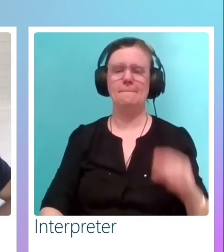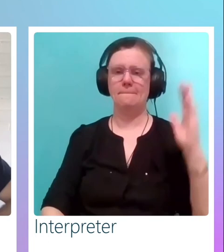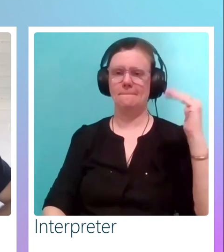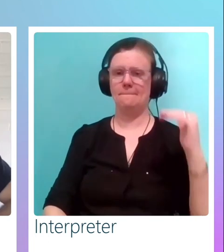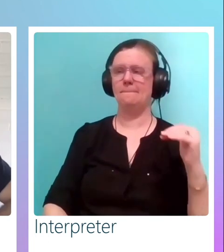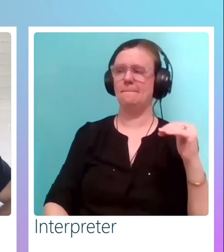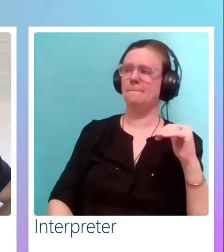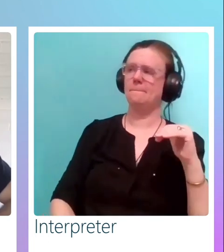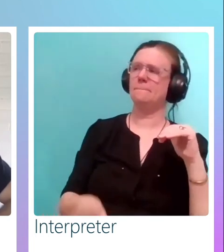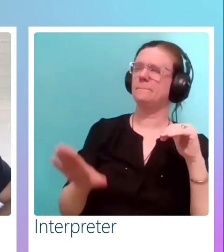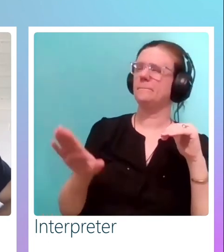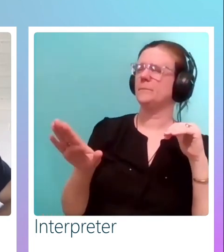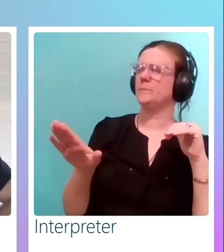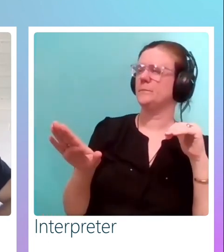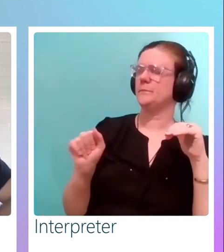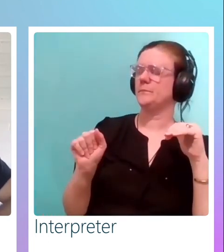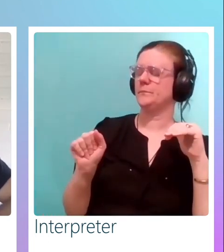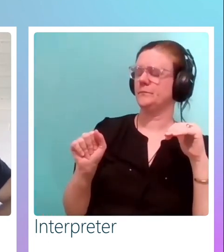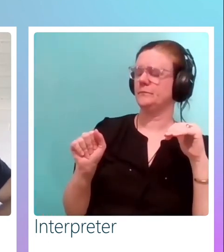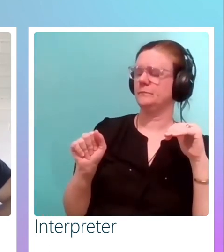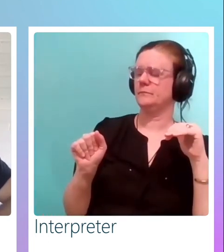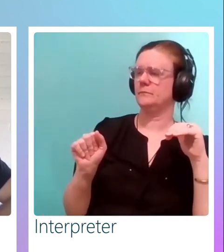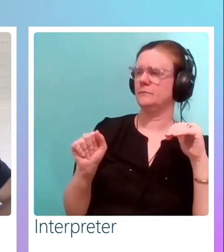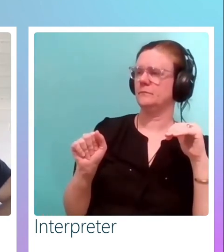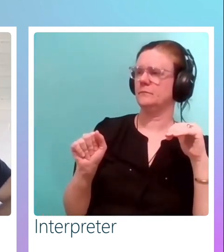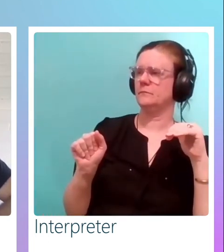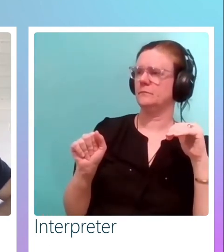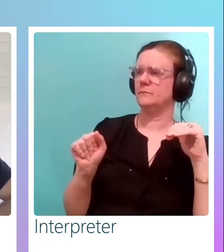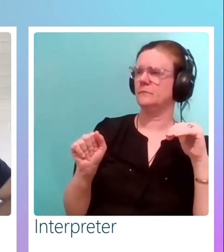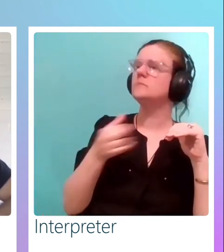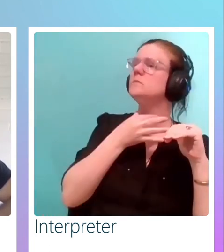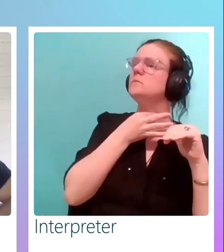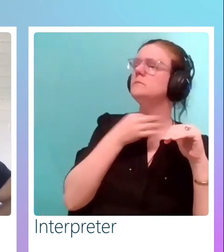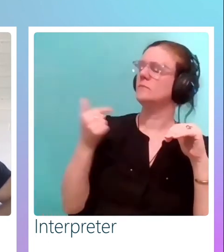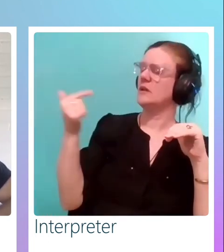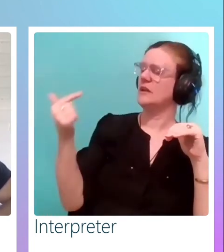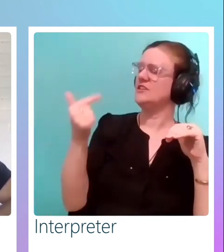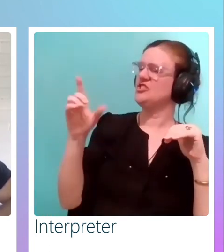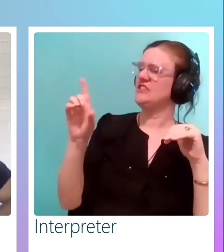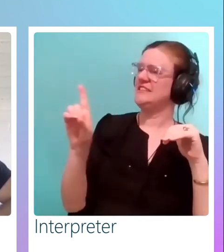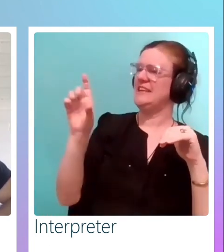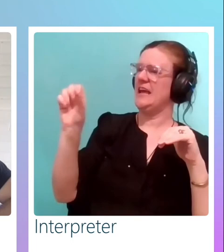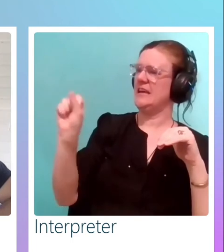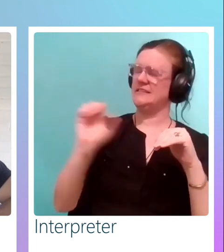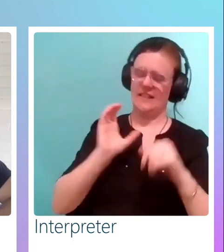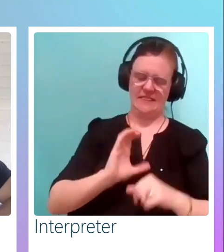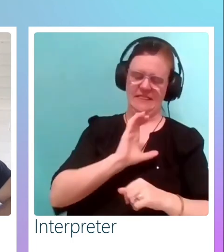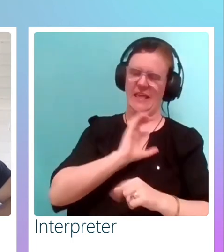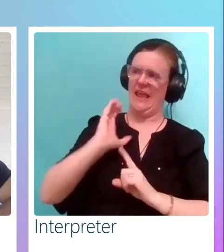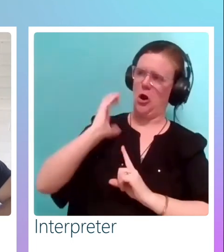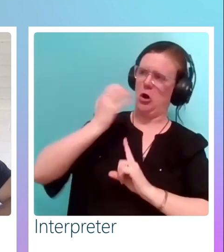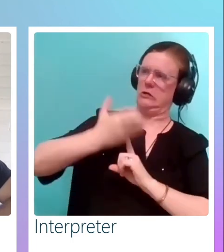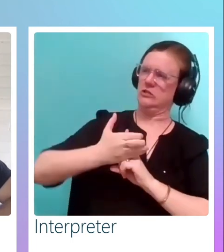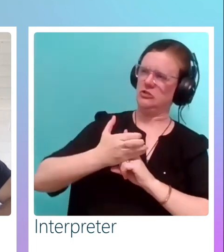for you. How often does the GDS update the personas?